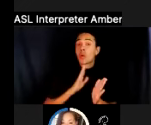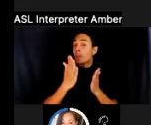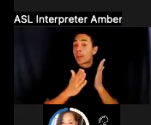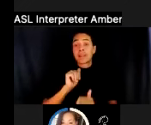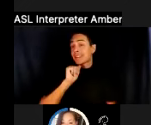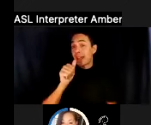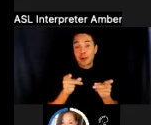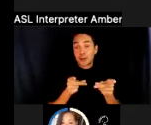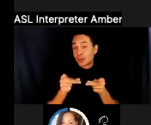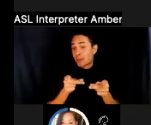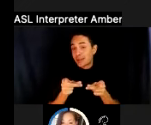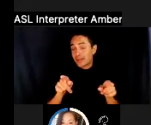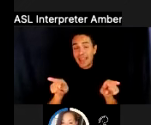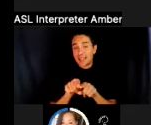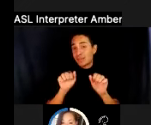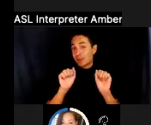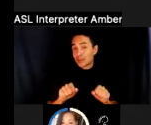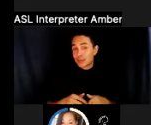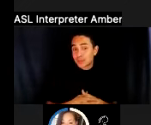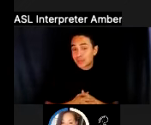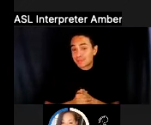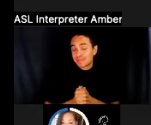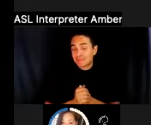non-descriptive as possible.